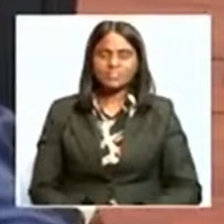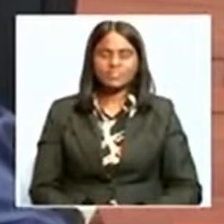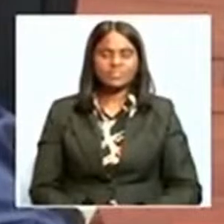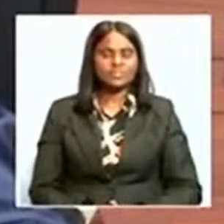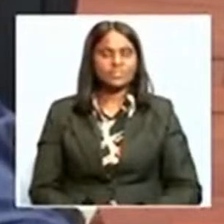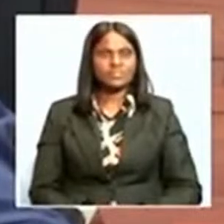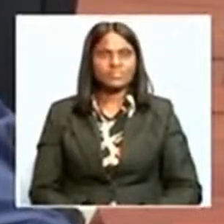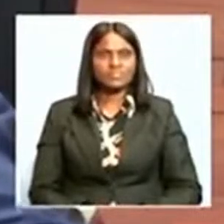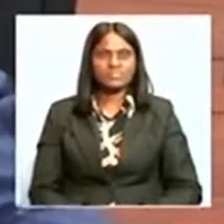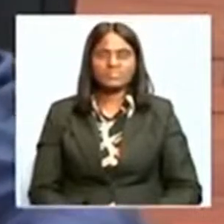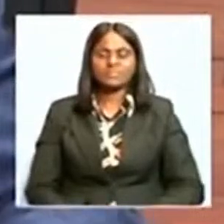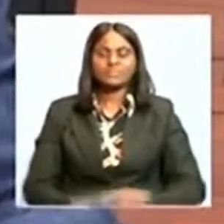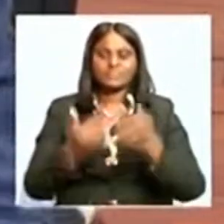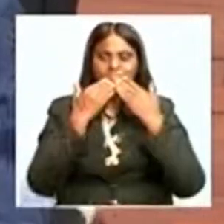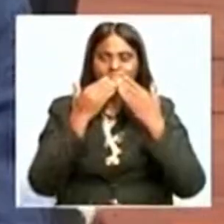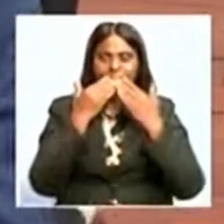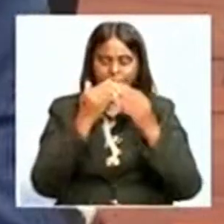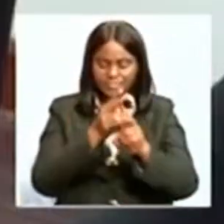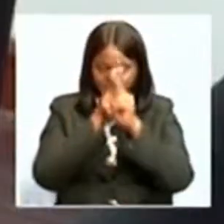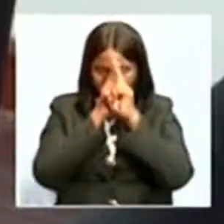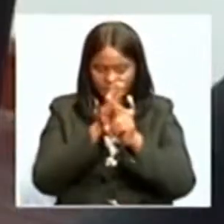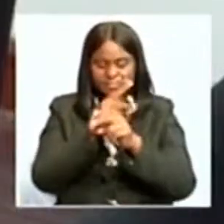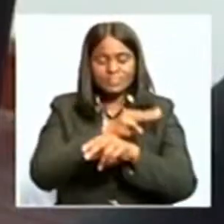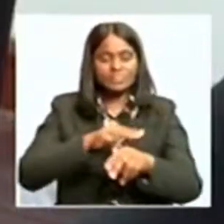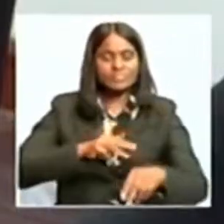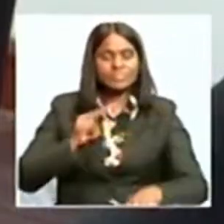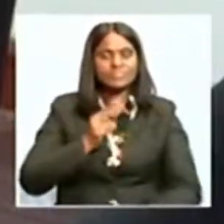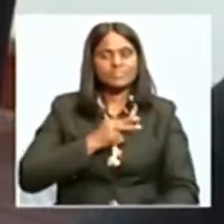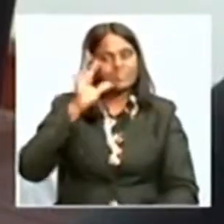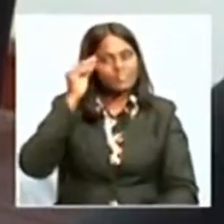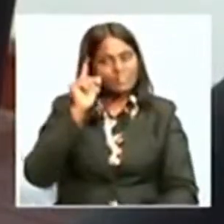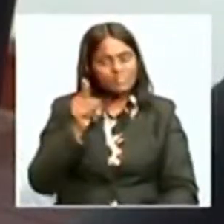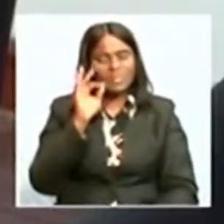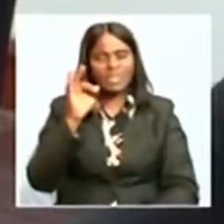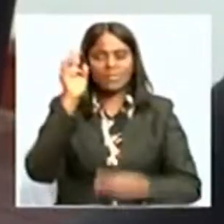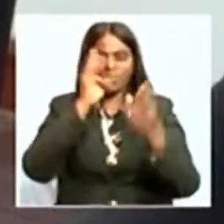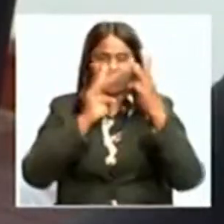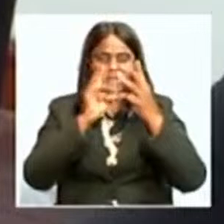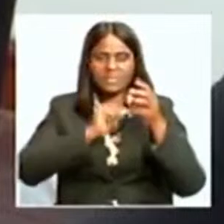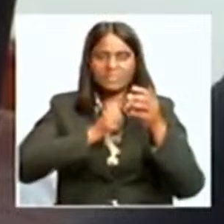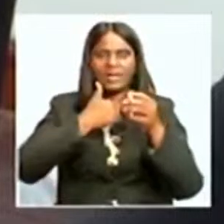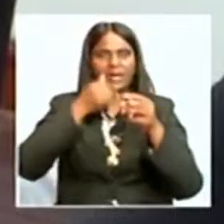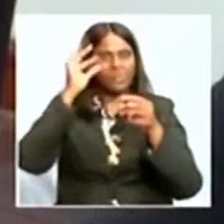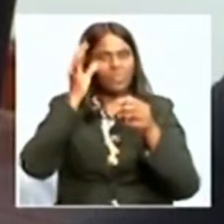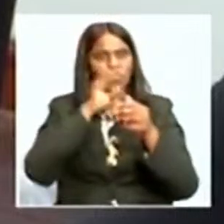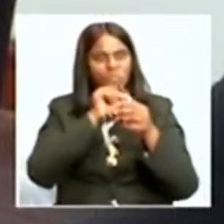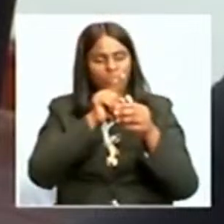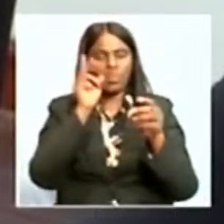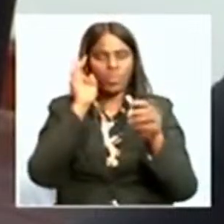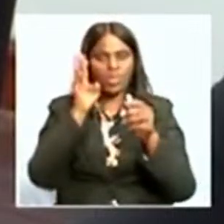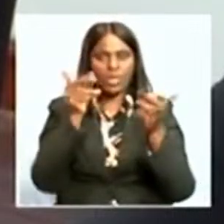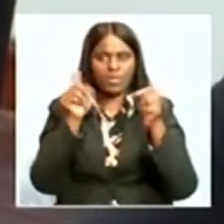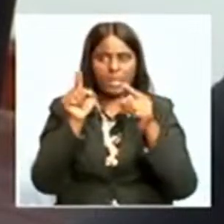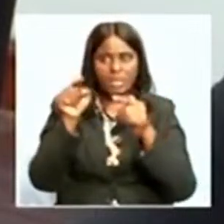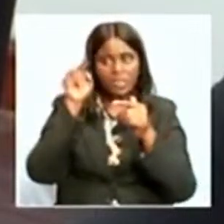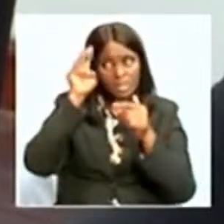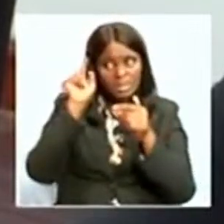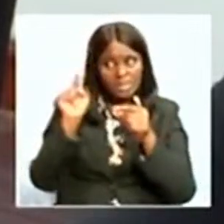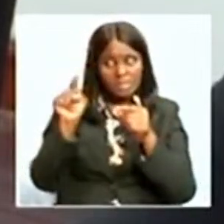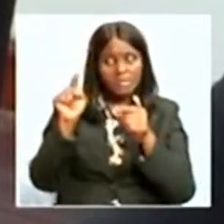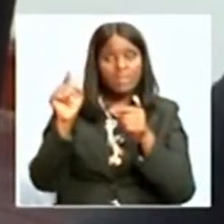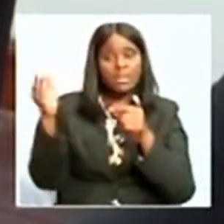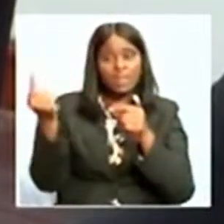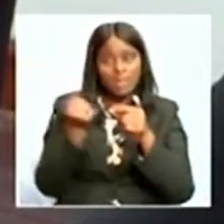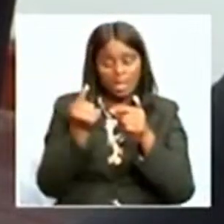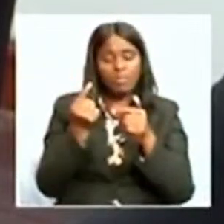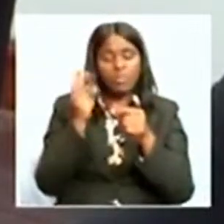Chair. Thank you, Honorable Member. No, we've taken note of that. If that's the concern, then we've taken note of that. And when the line ministry does